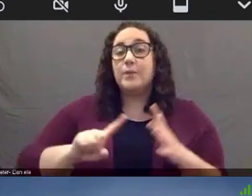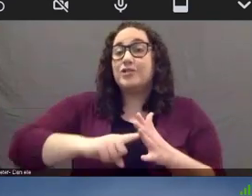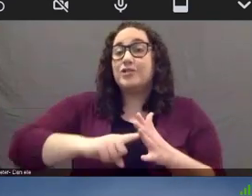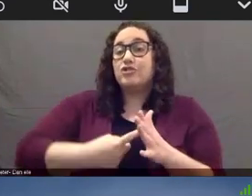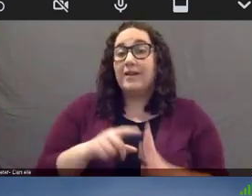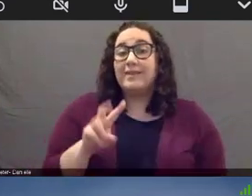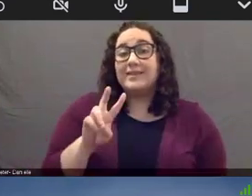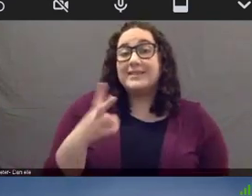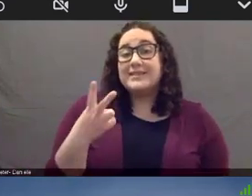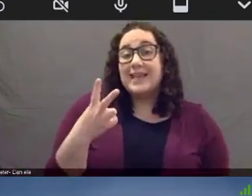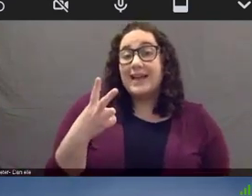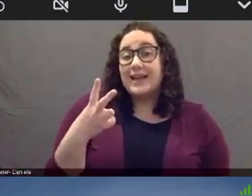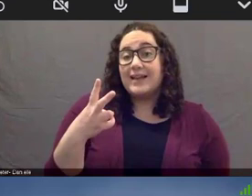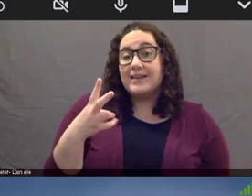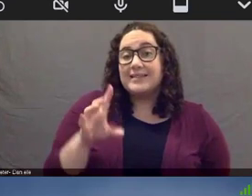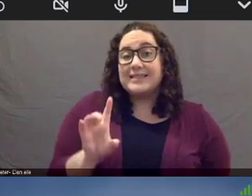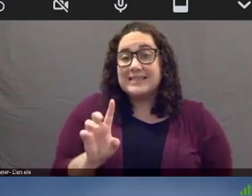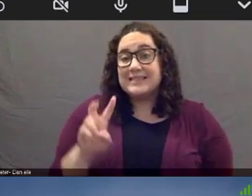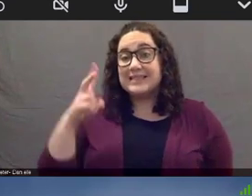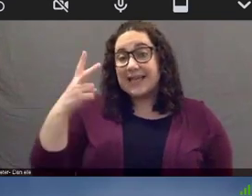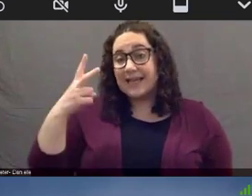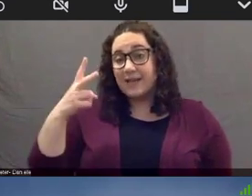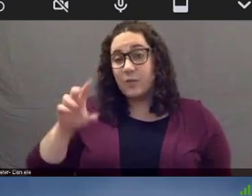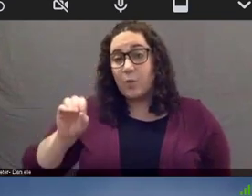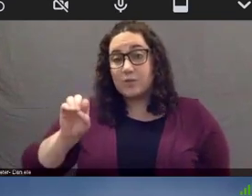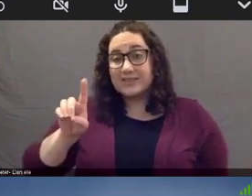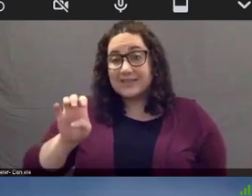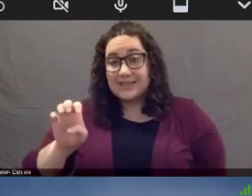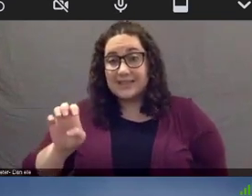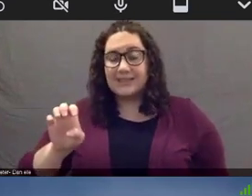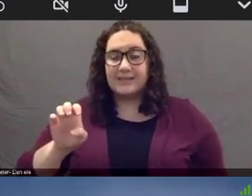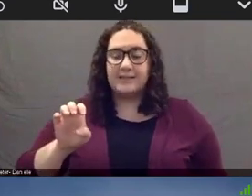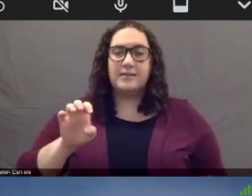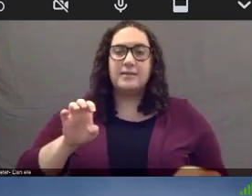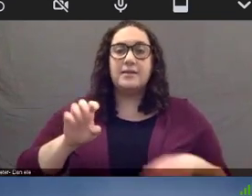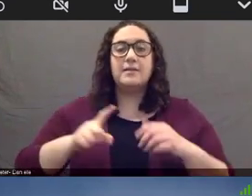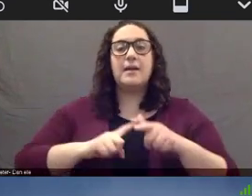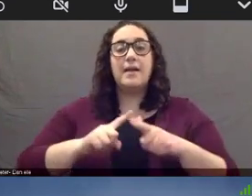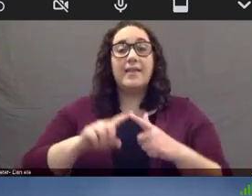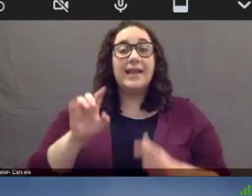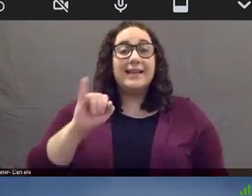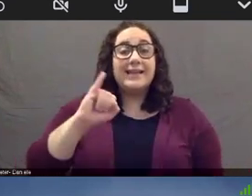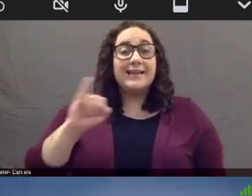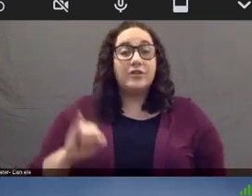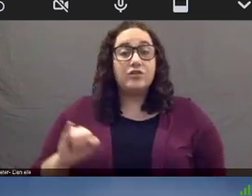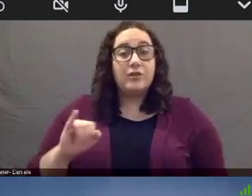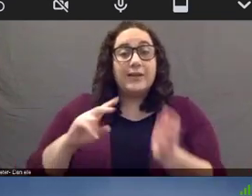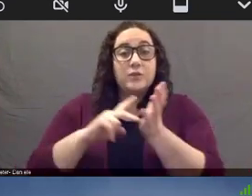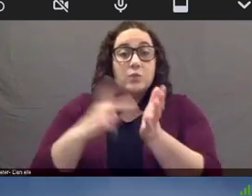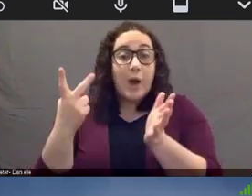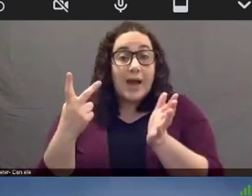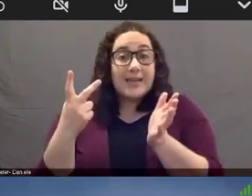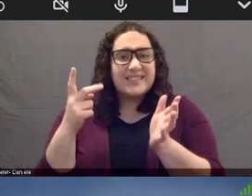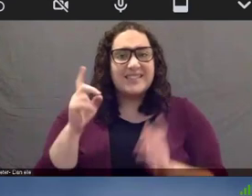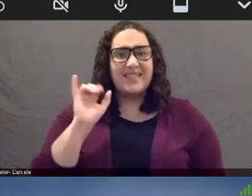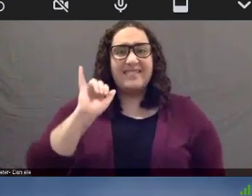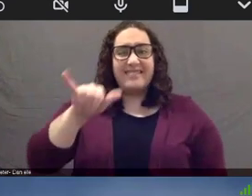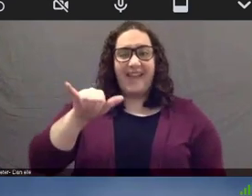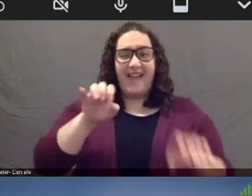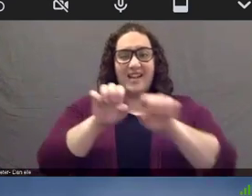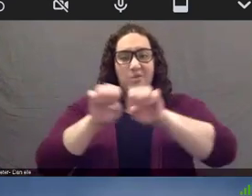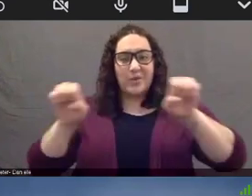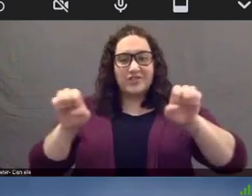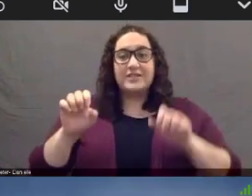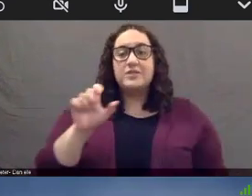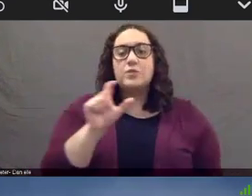heat generation rate, then when we integrated twice, we would have this equation. So we'd have a temperature as a function of x, but now it's got